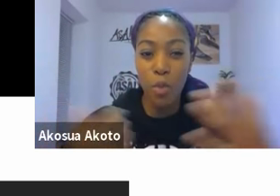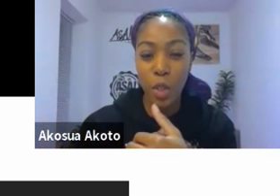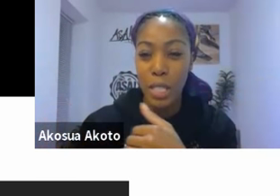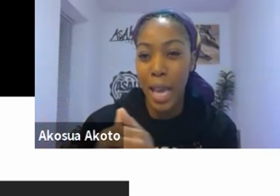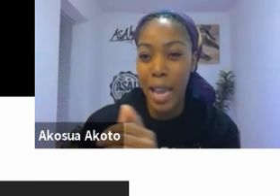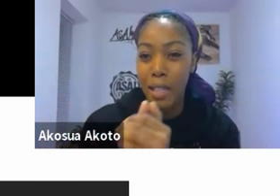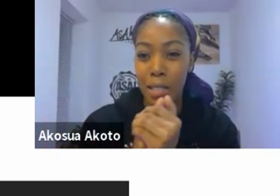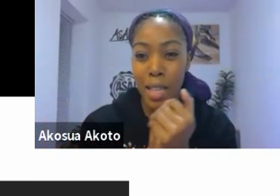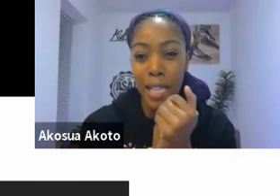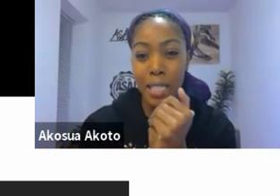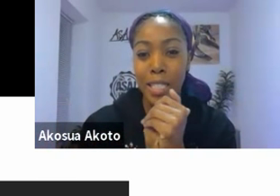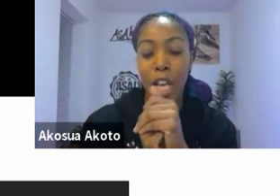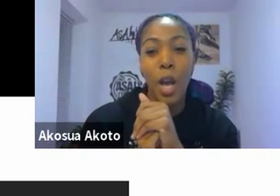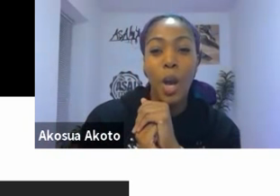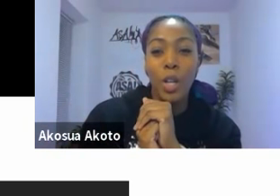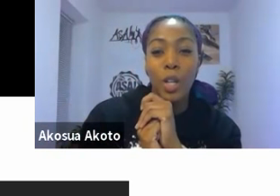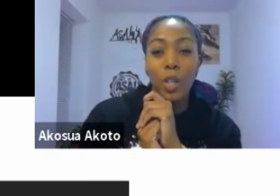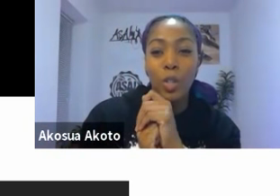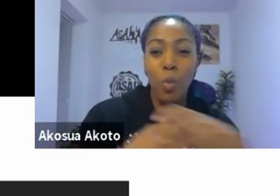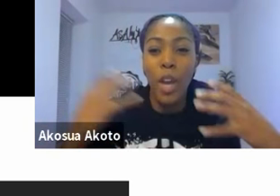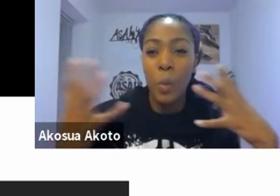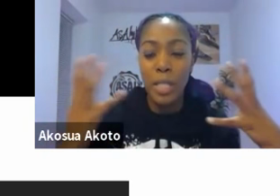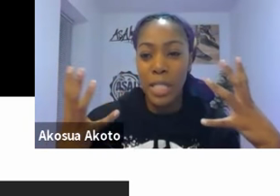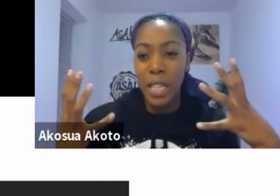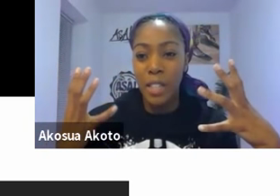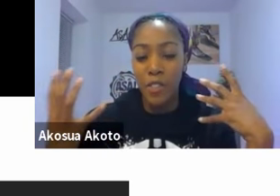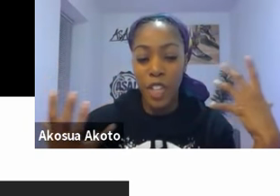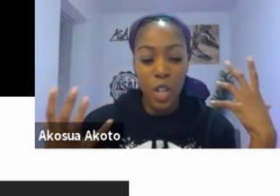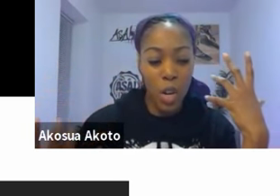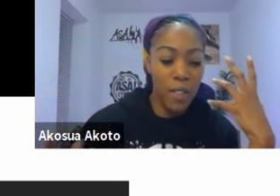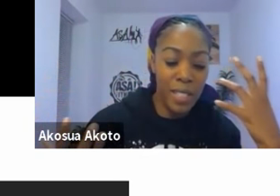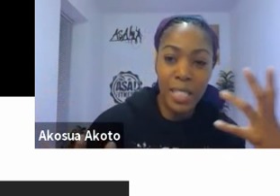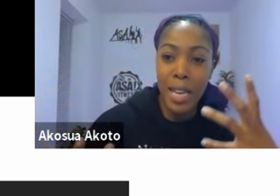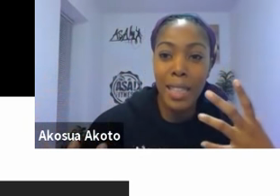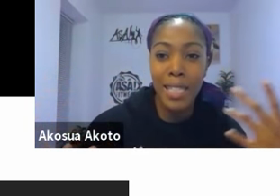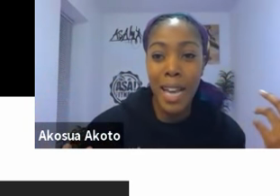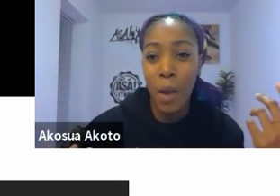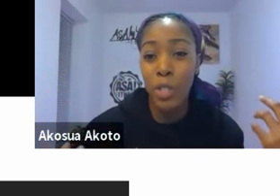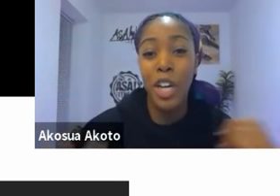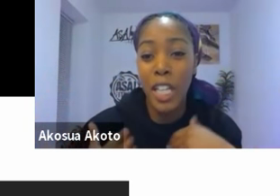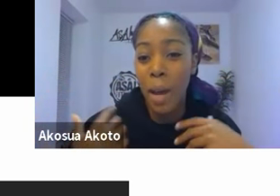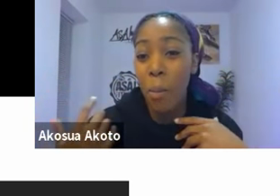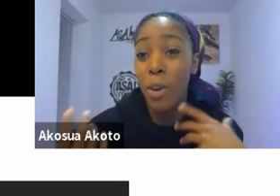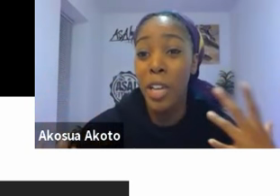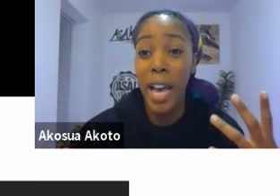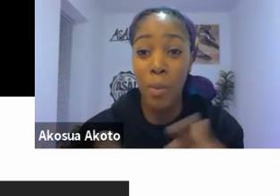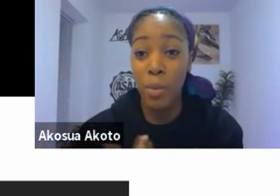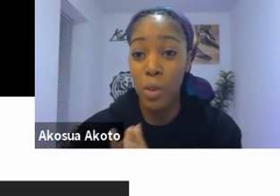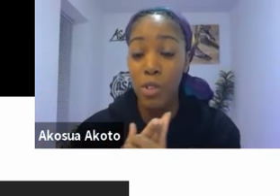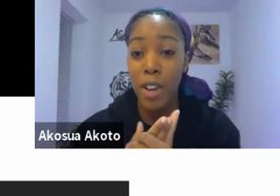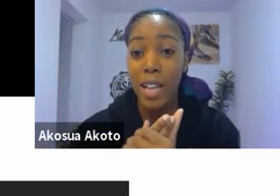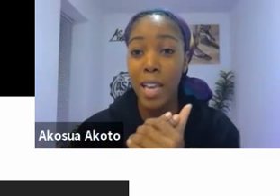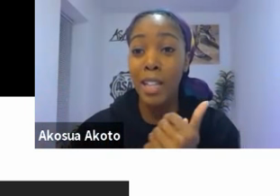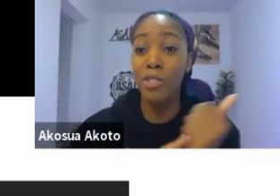So moving on to the 80s, 90s, where was the feel of DC at that time? We're talking about murder